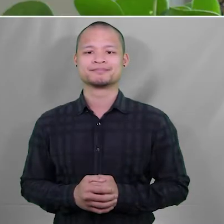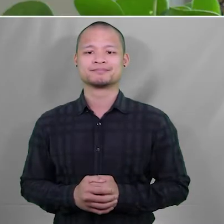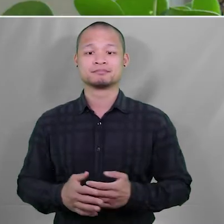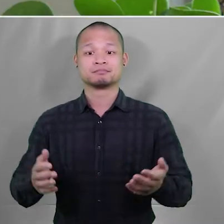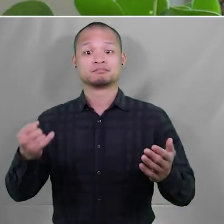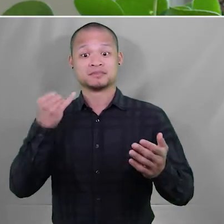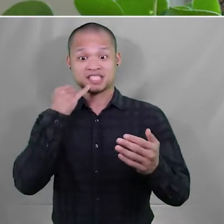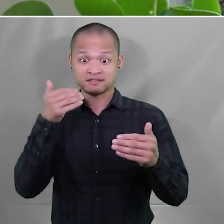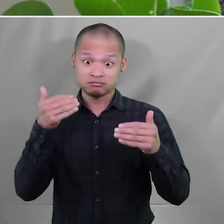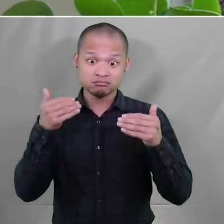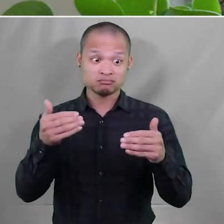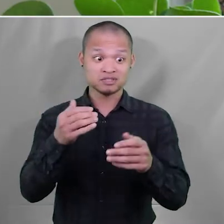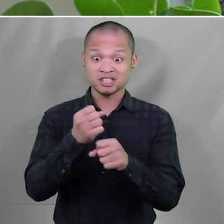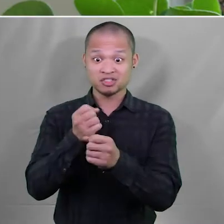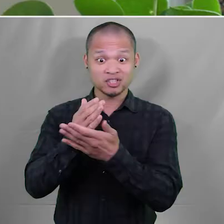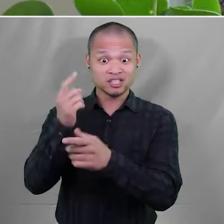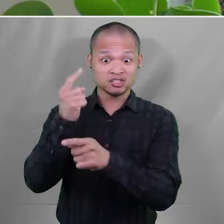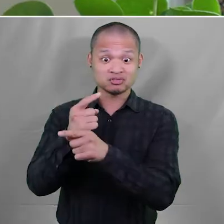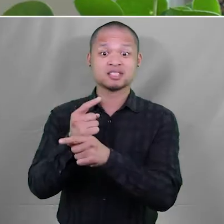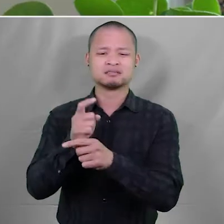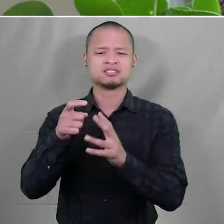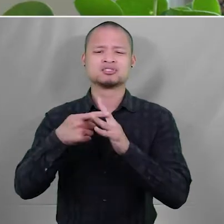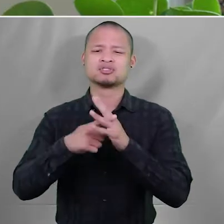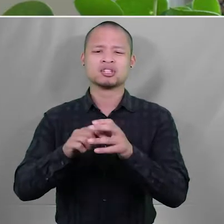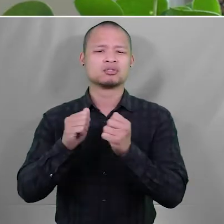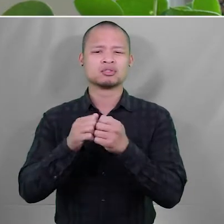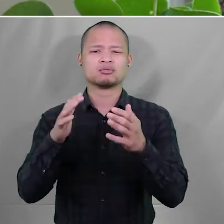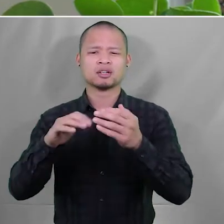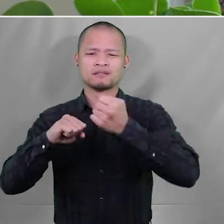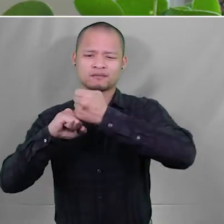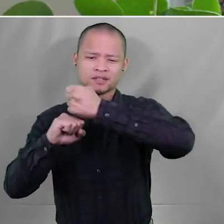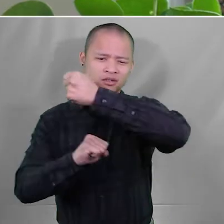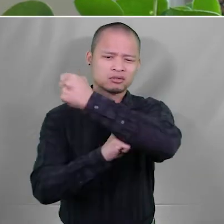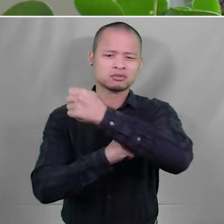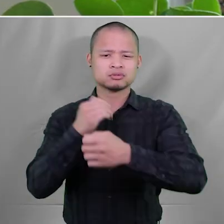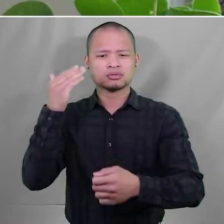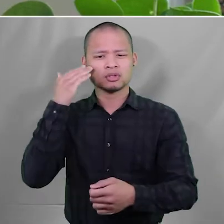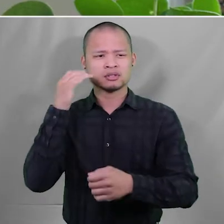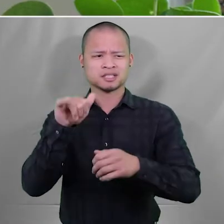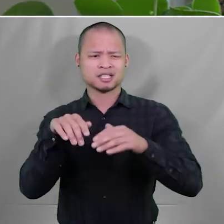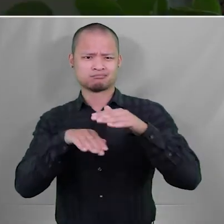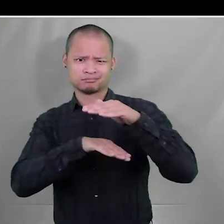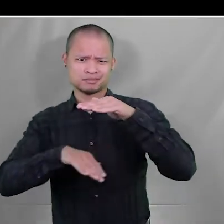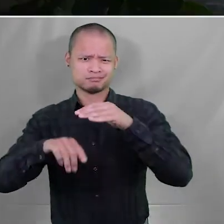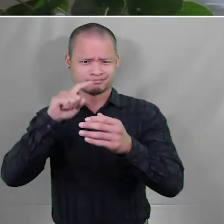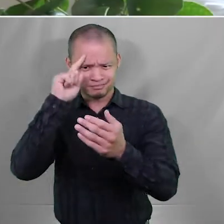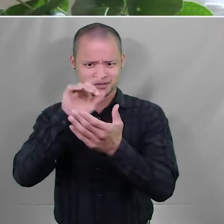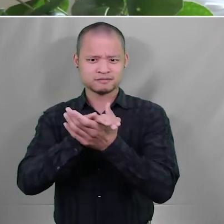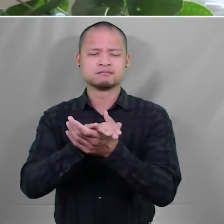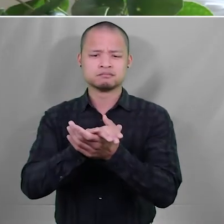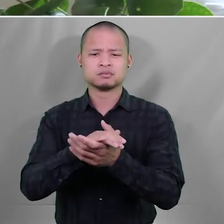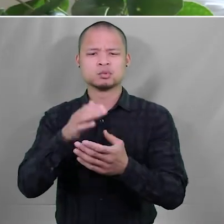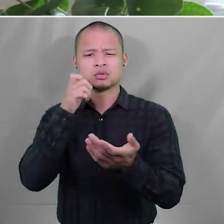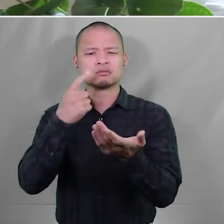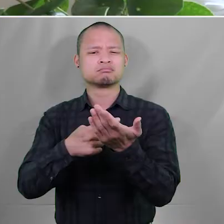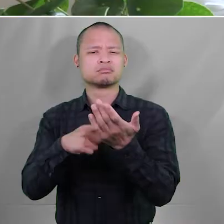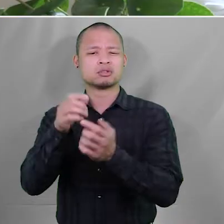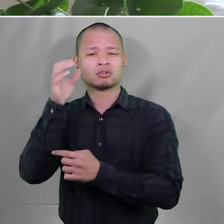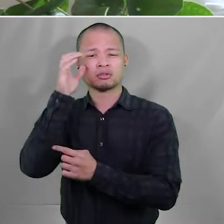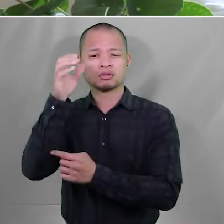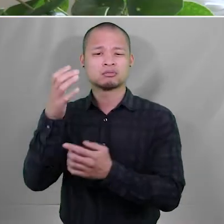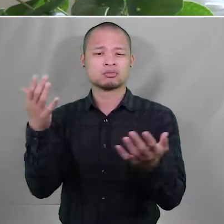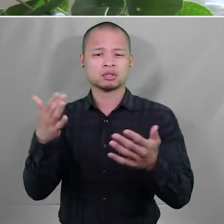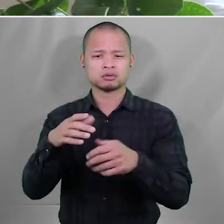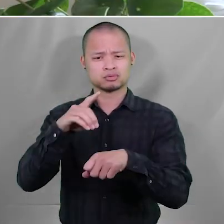So if we are going to get rights right, we need to start with some foundational knowledge and belief. I'm going to talk about the